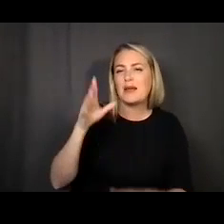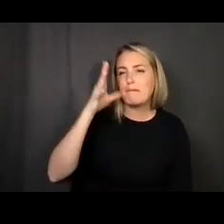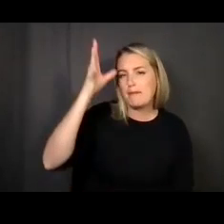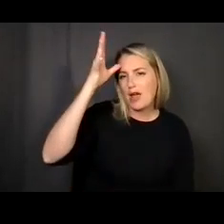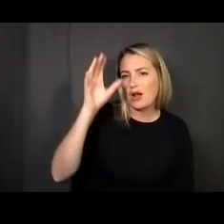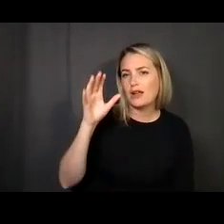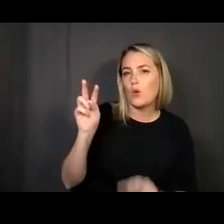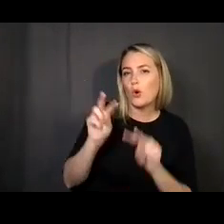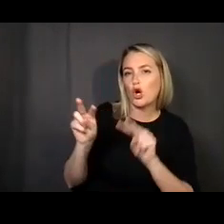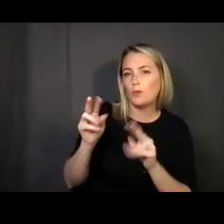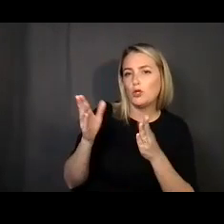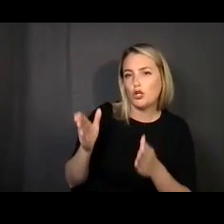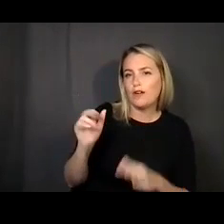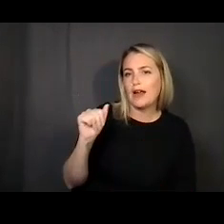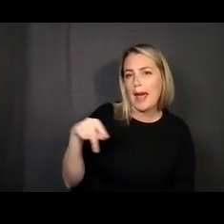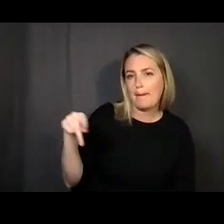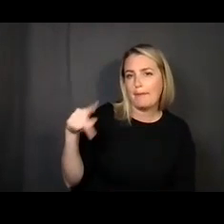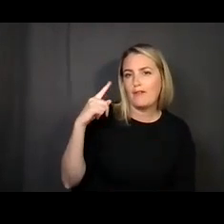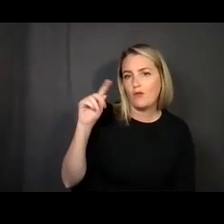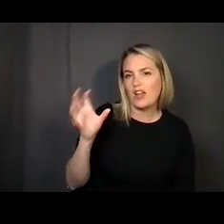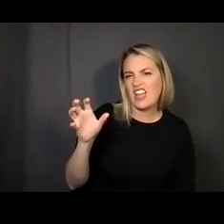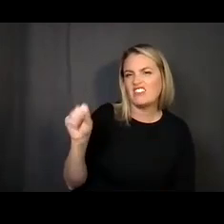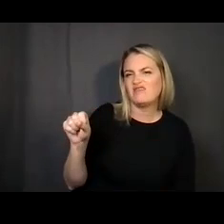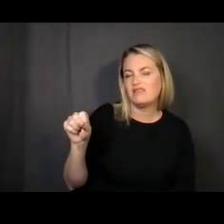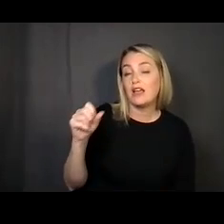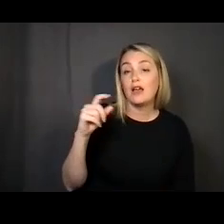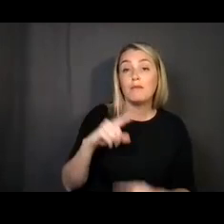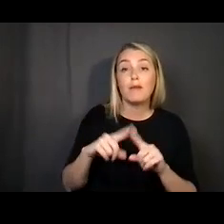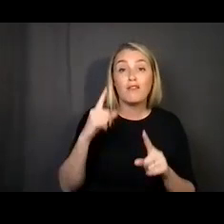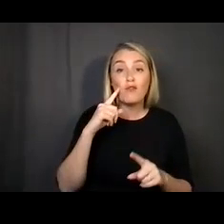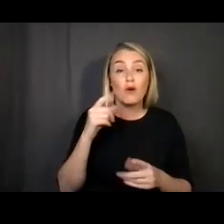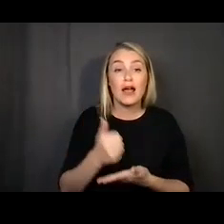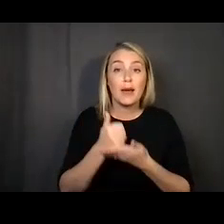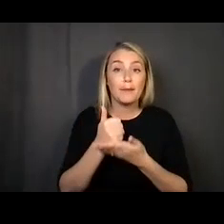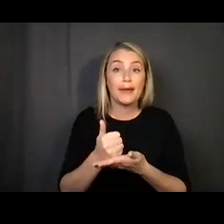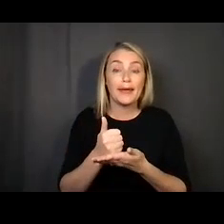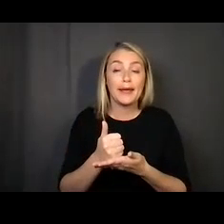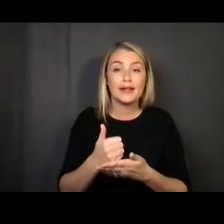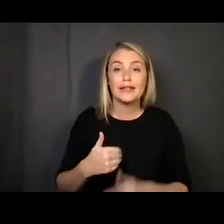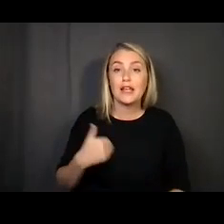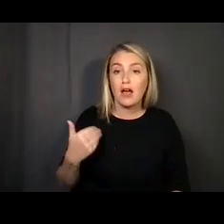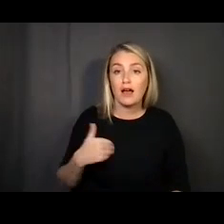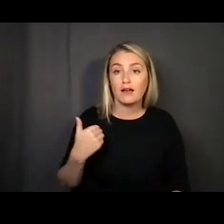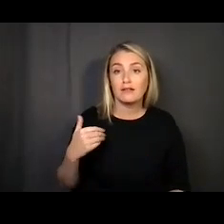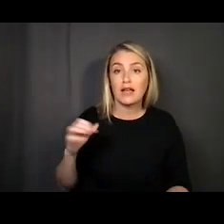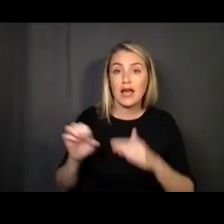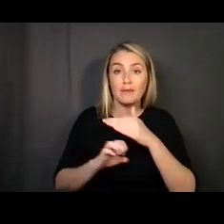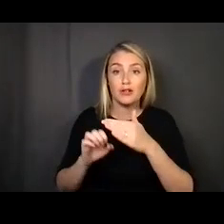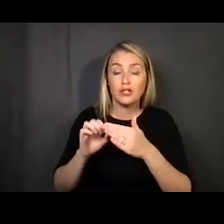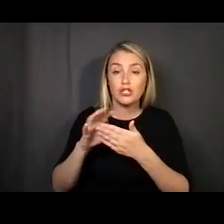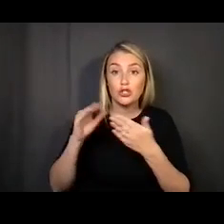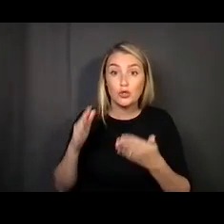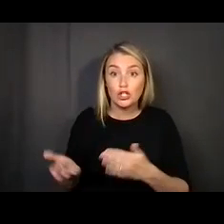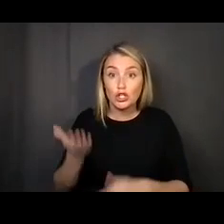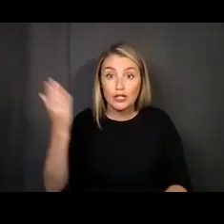ustedes observer y el app maestro. for Canvas. But as far as helping, especially a younger elementary student, turn things in, Para the